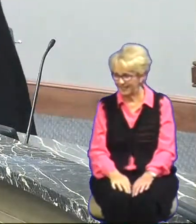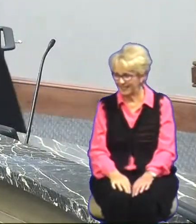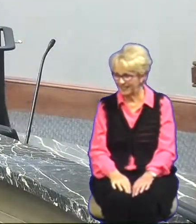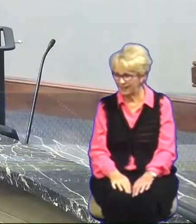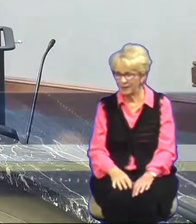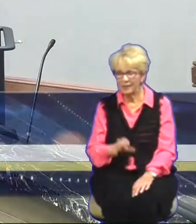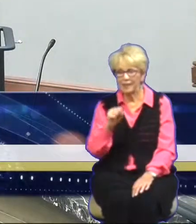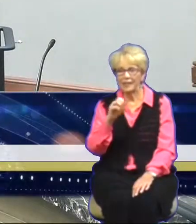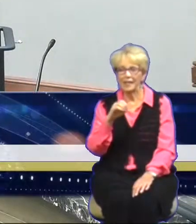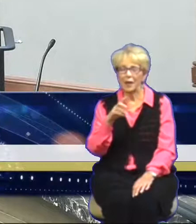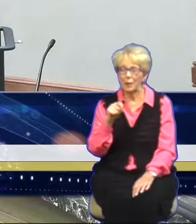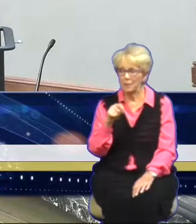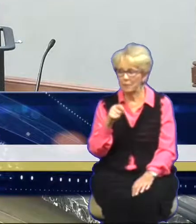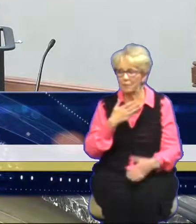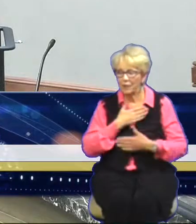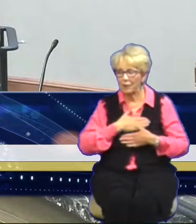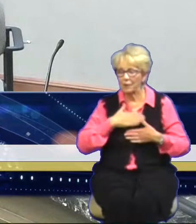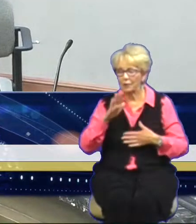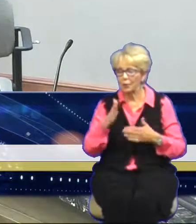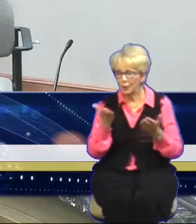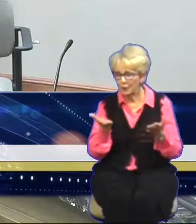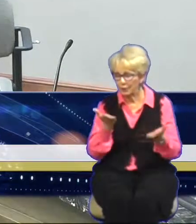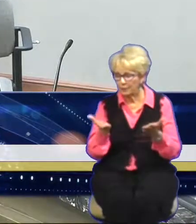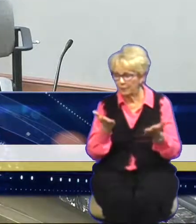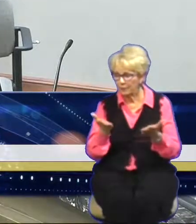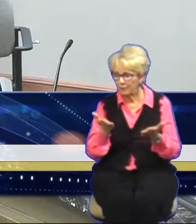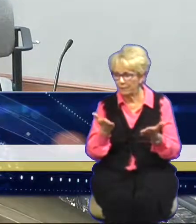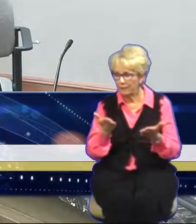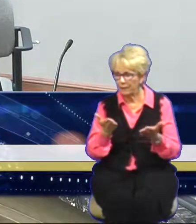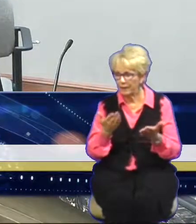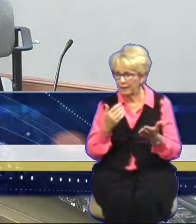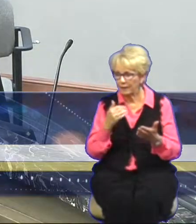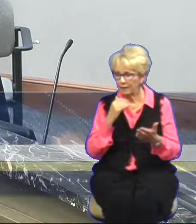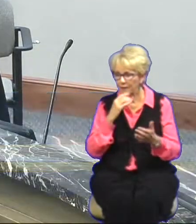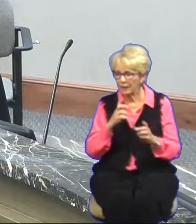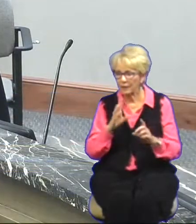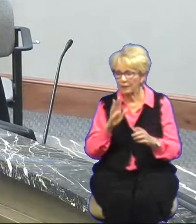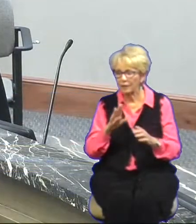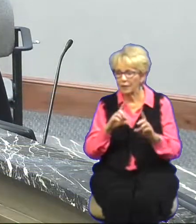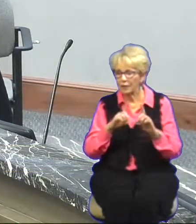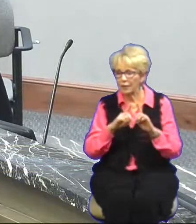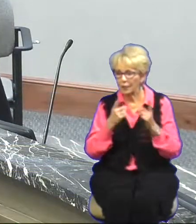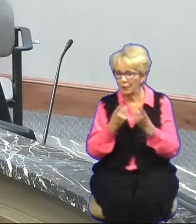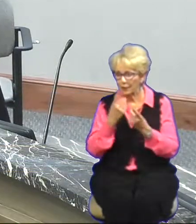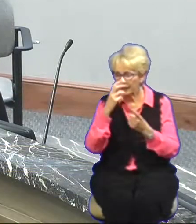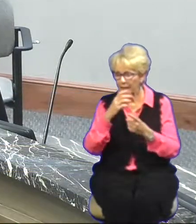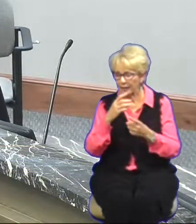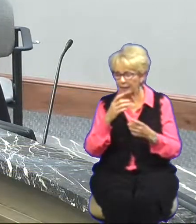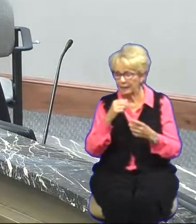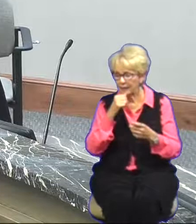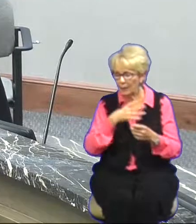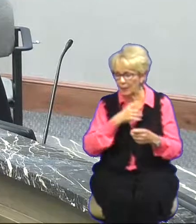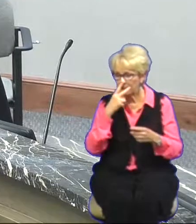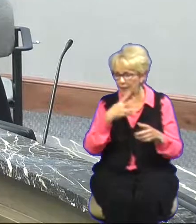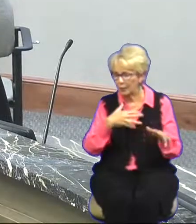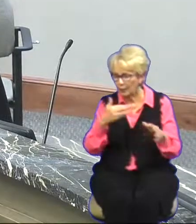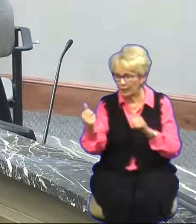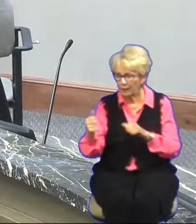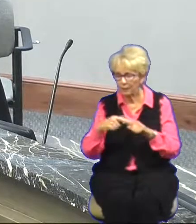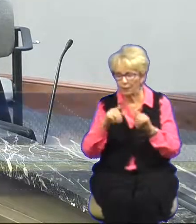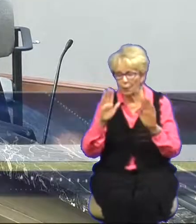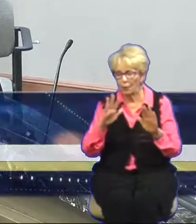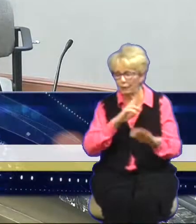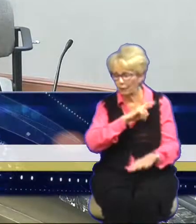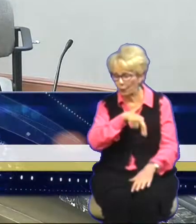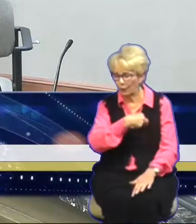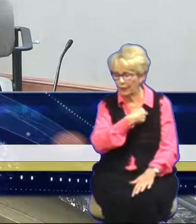Scott, we appreciate your service. I know the department hates to see you go because of the representation that you've got here